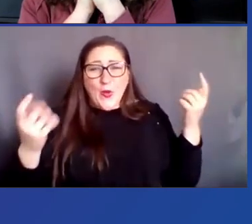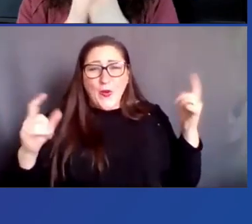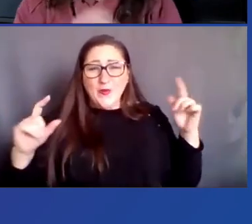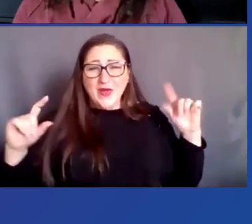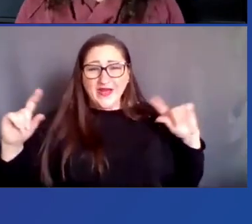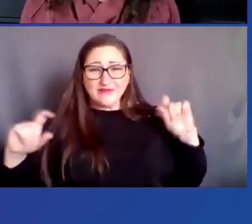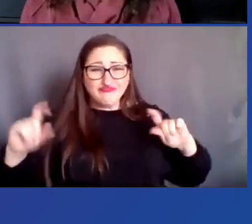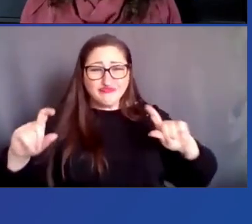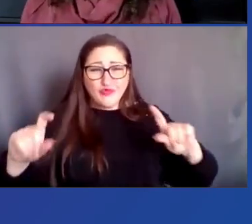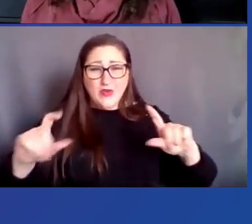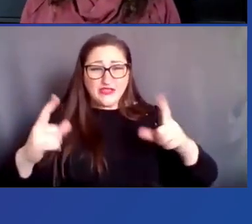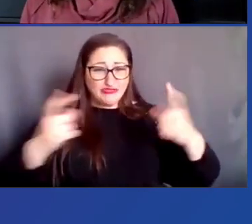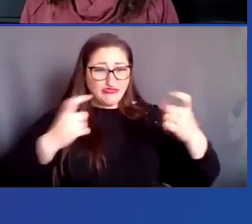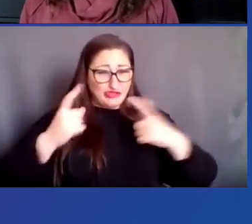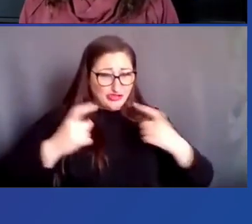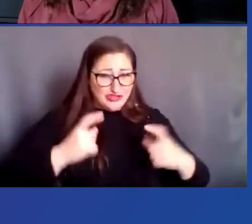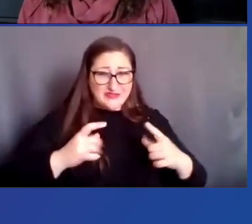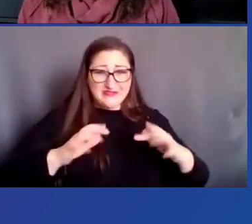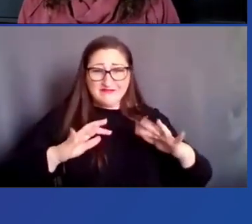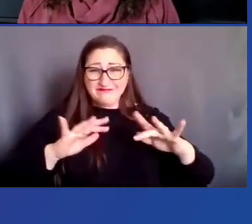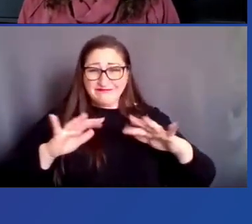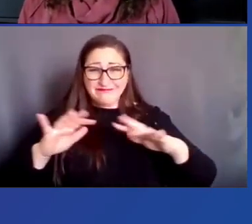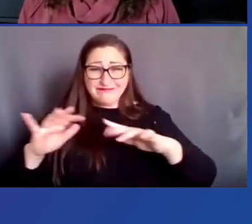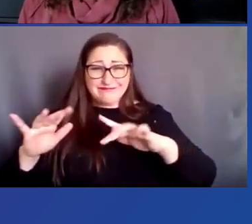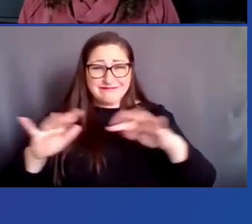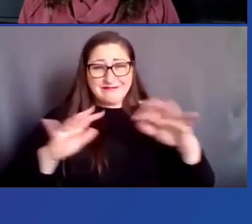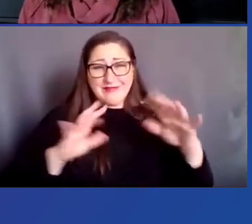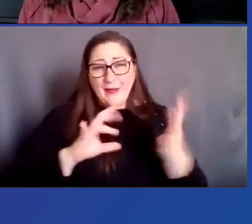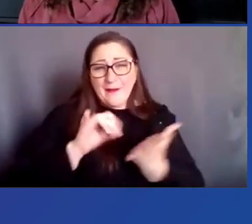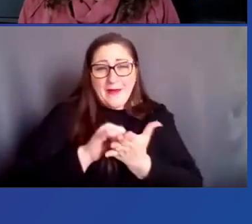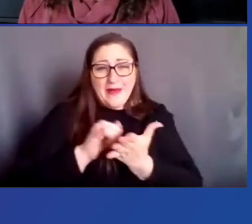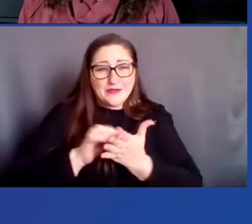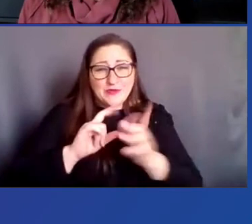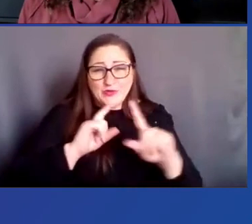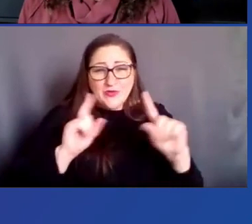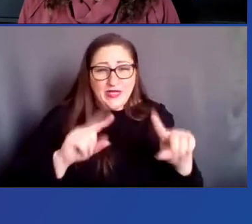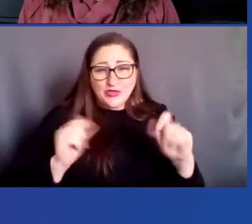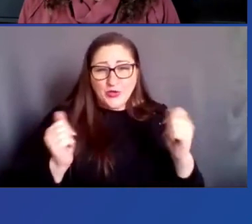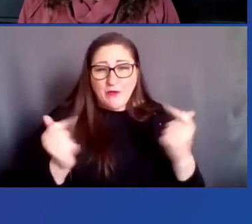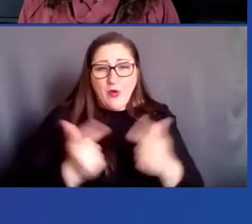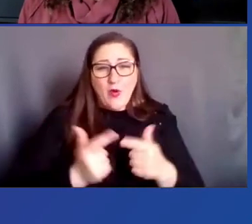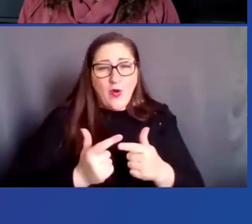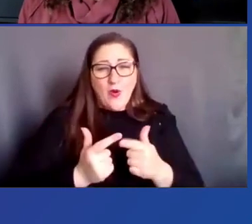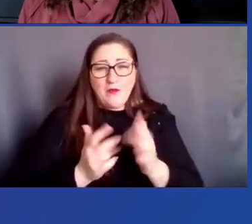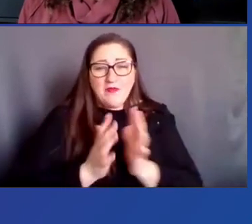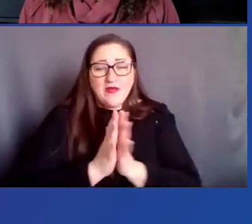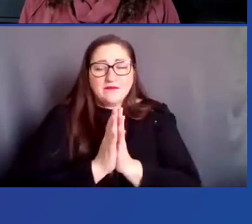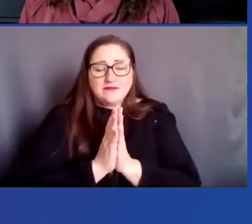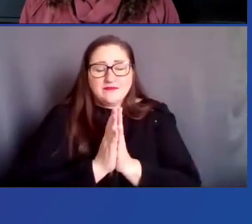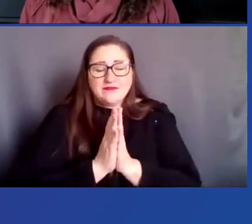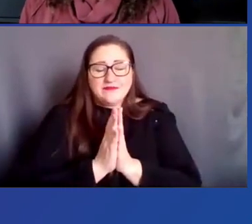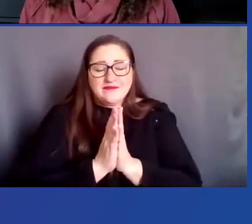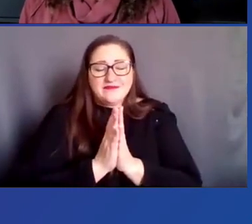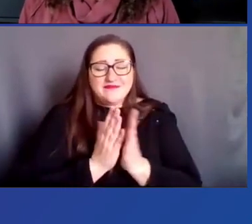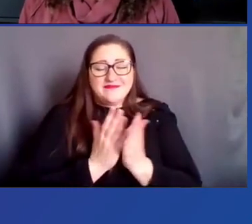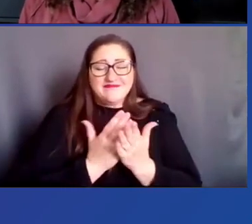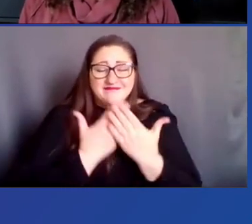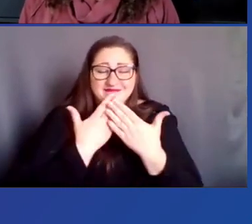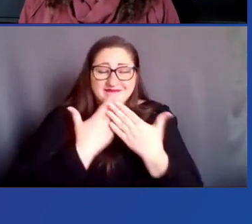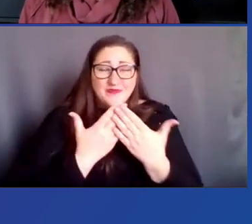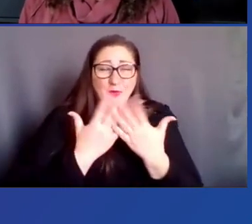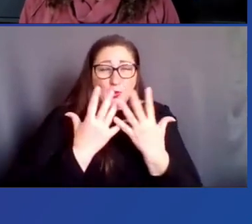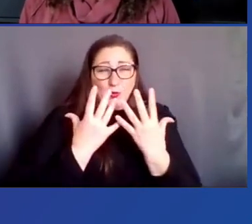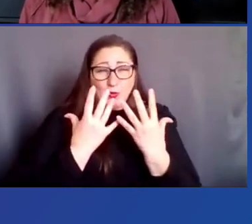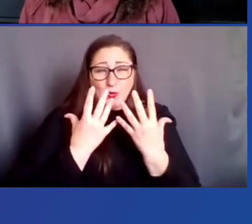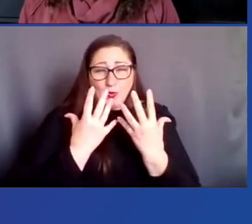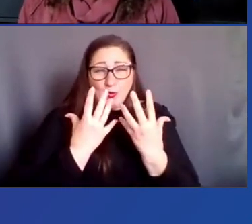let alone the questions that people are coming in with. But I'm so grateful for this beautiful moment